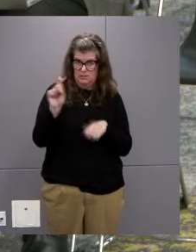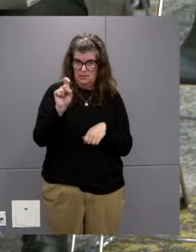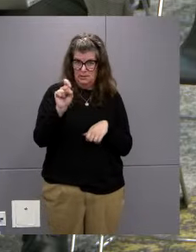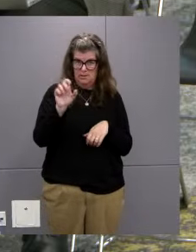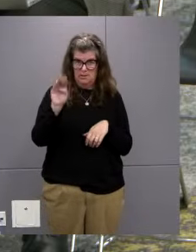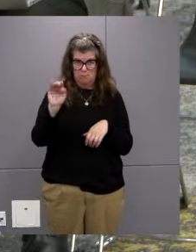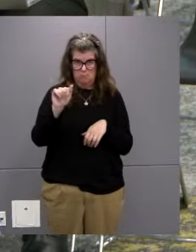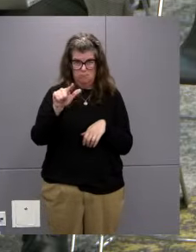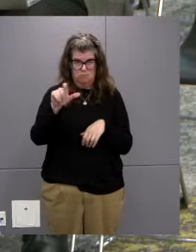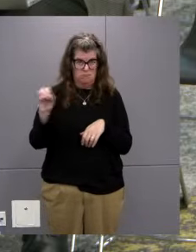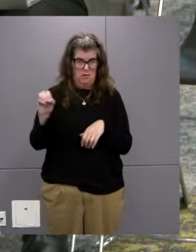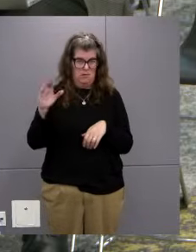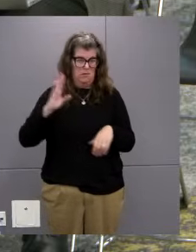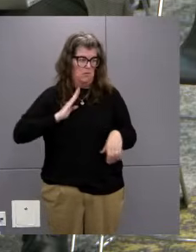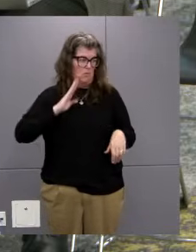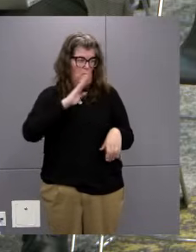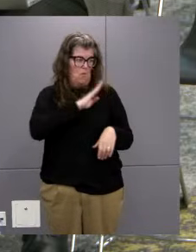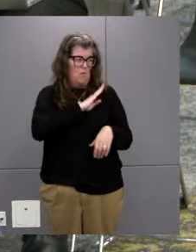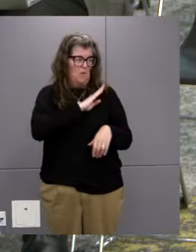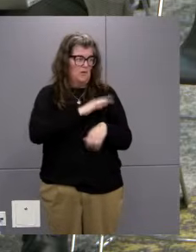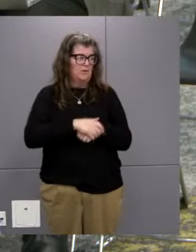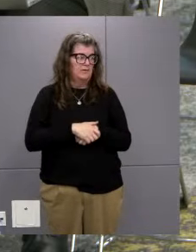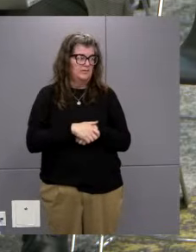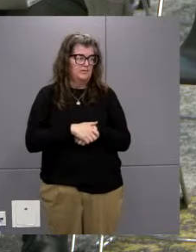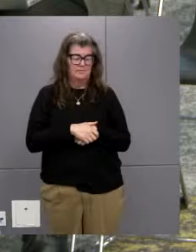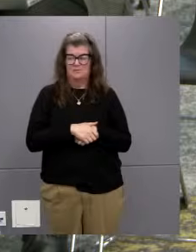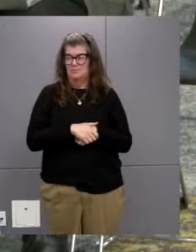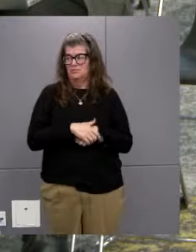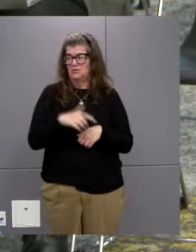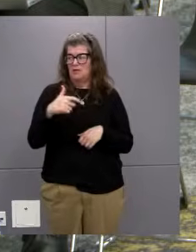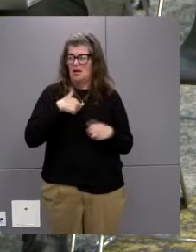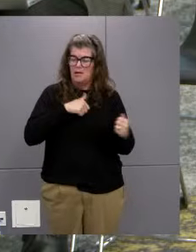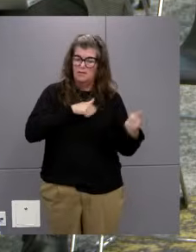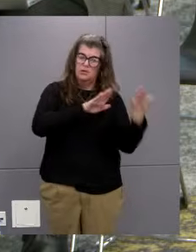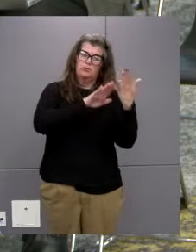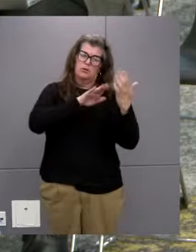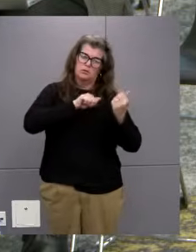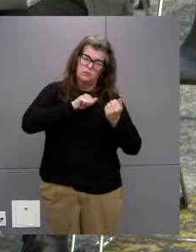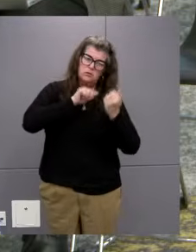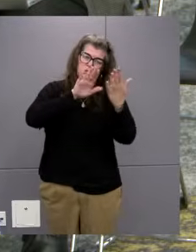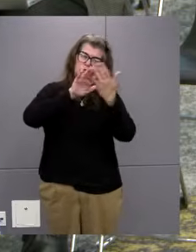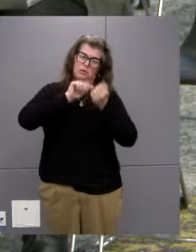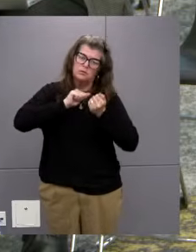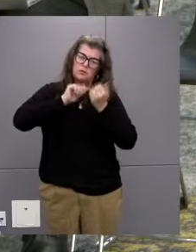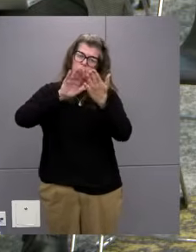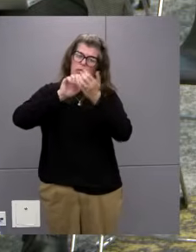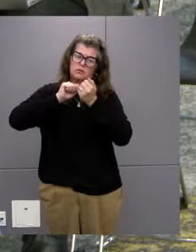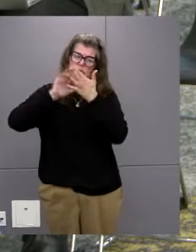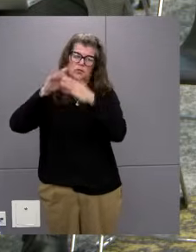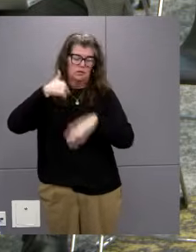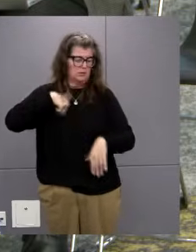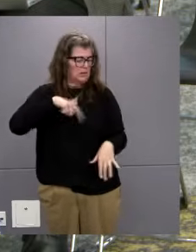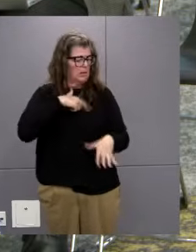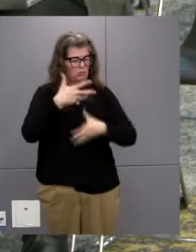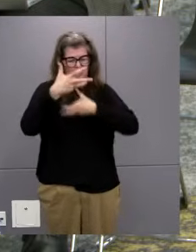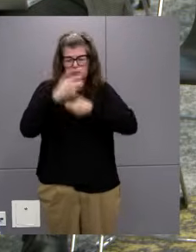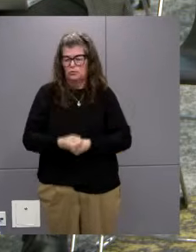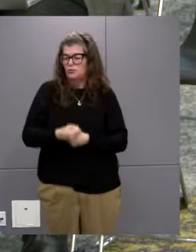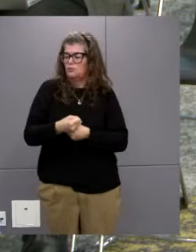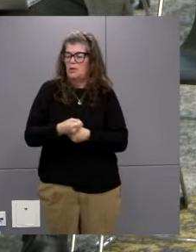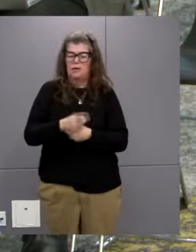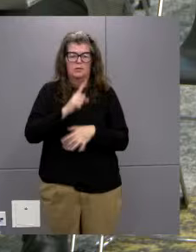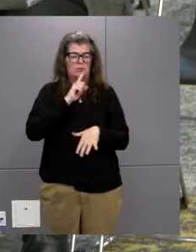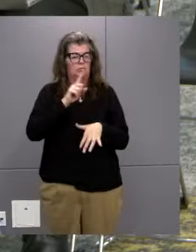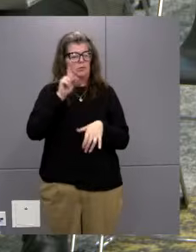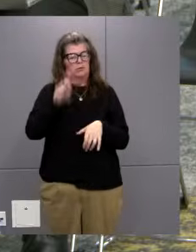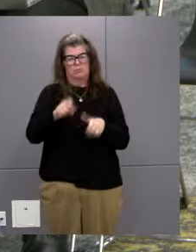board? I have addressed this board many times and reminded you that our trust arises from the rules, laws,